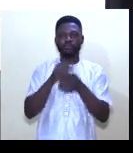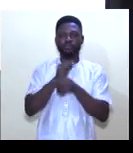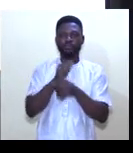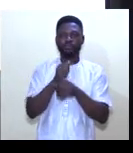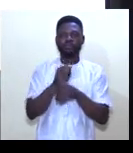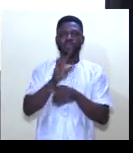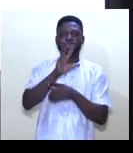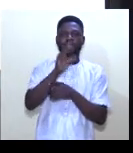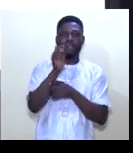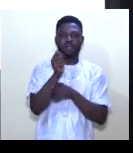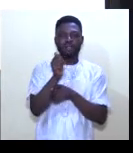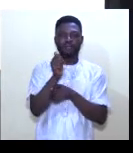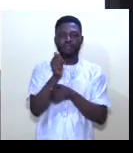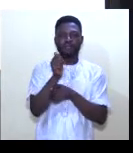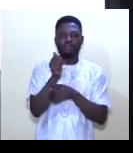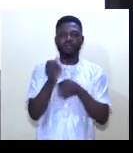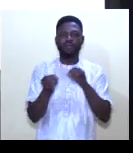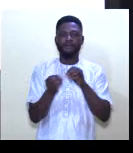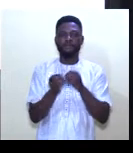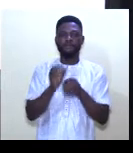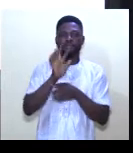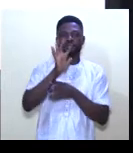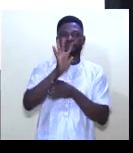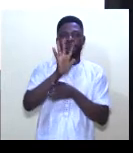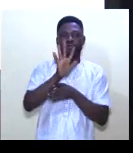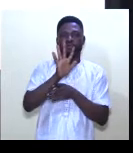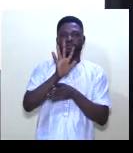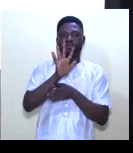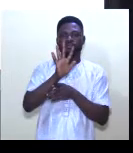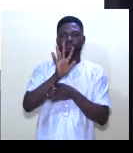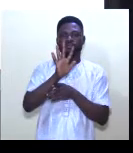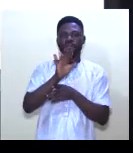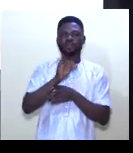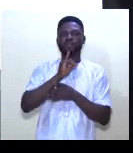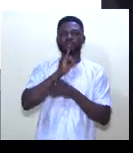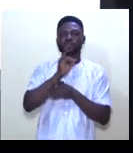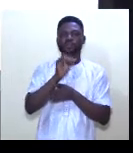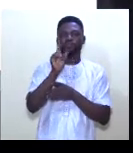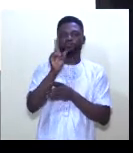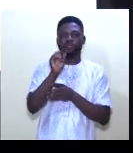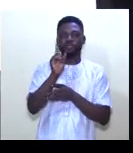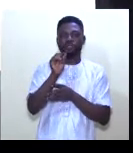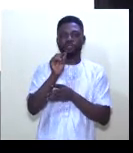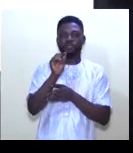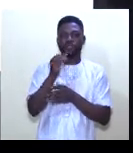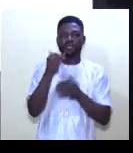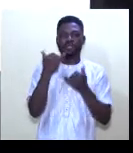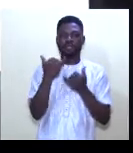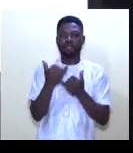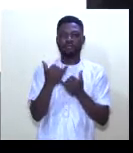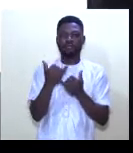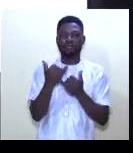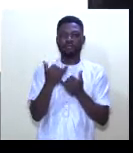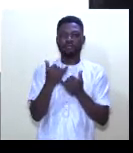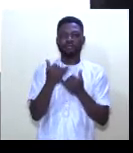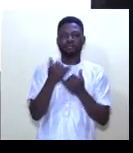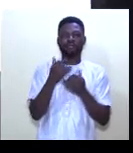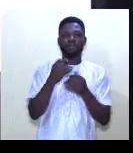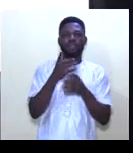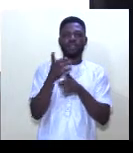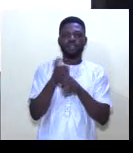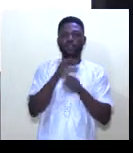that is worked out. You have 3a plus 5 is 20.